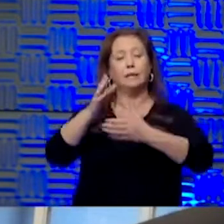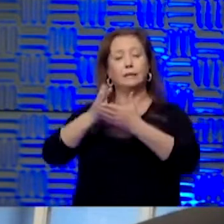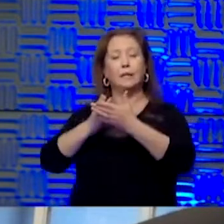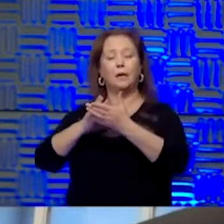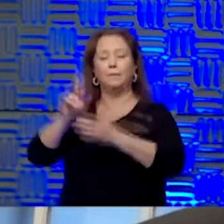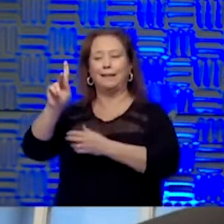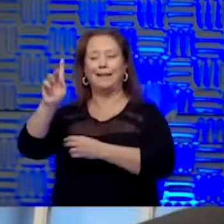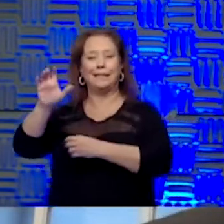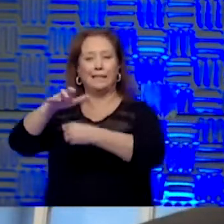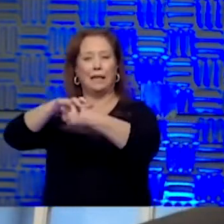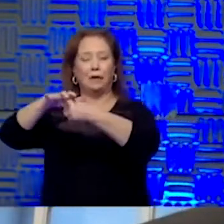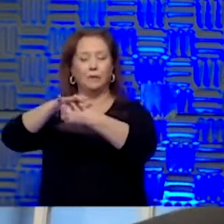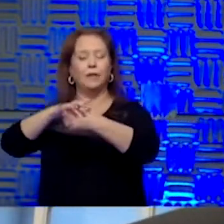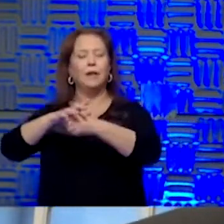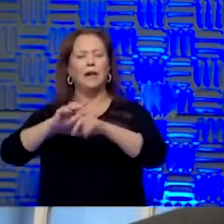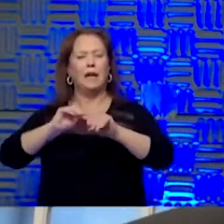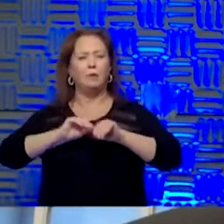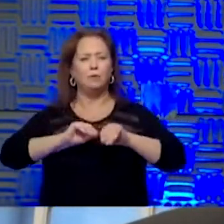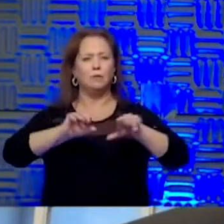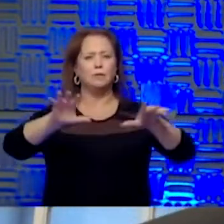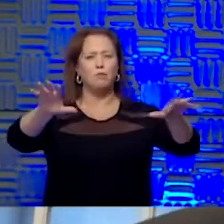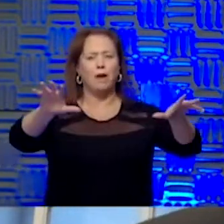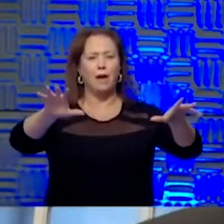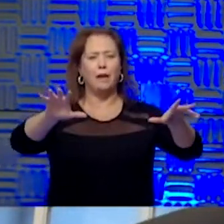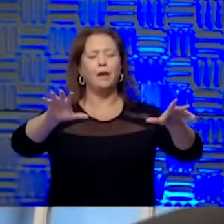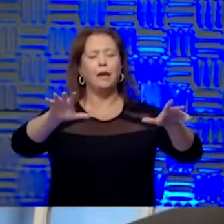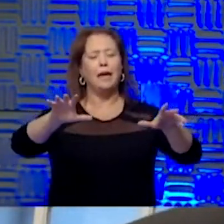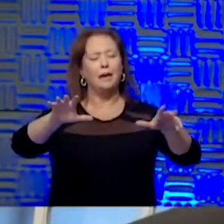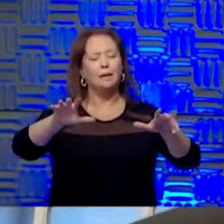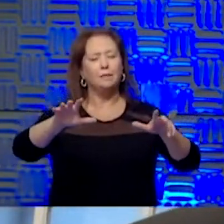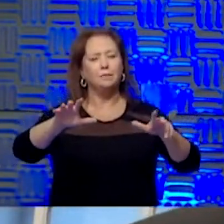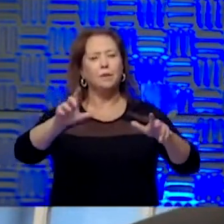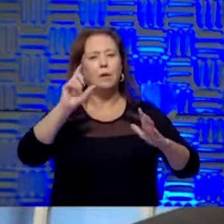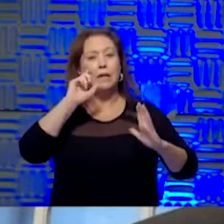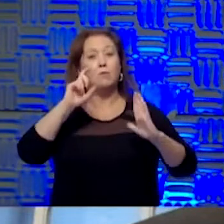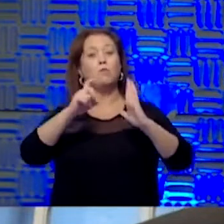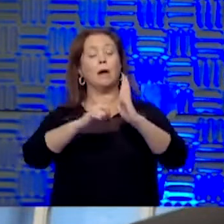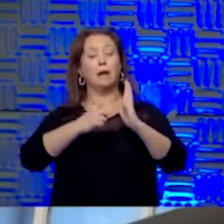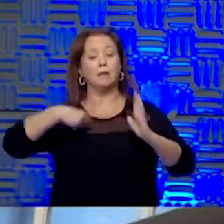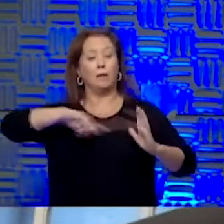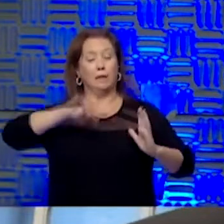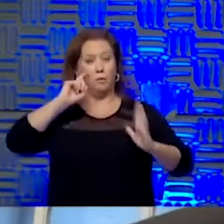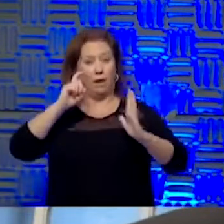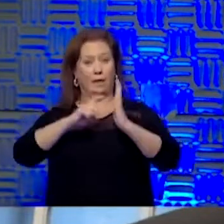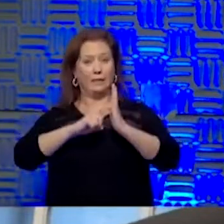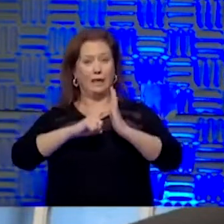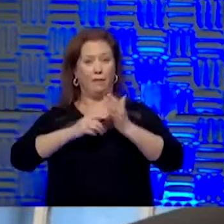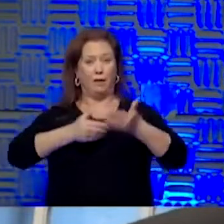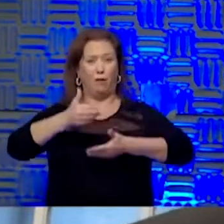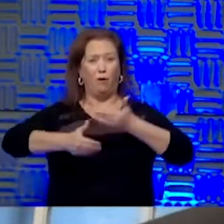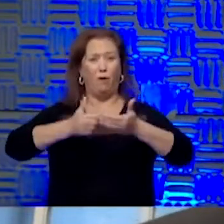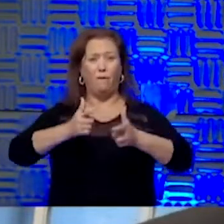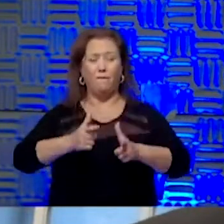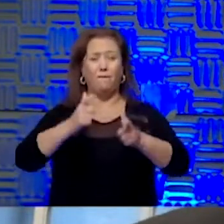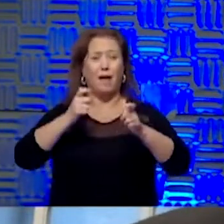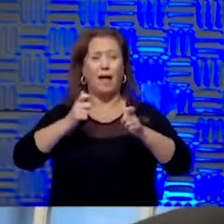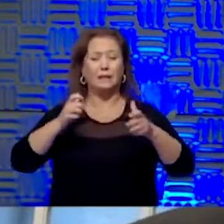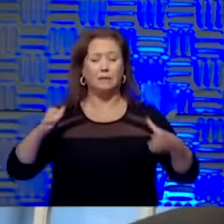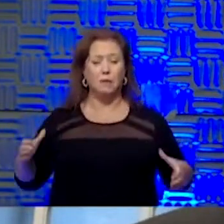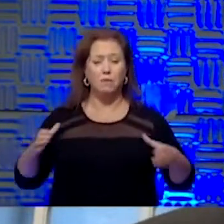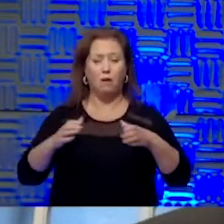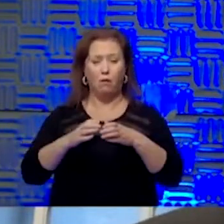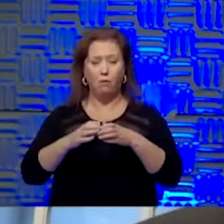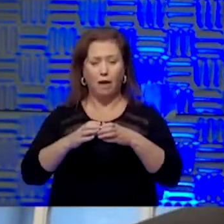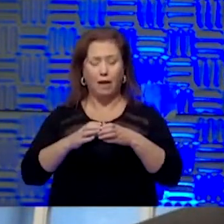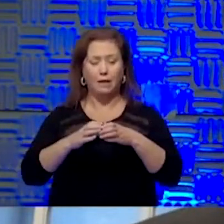out there, and it's just pulling back a little bit, recognizing that if we let everyone move too quickly and congregate